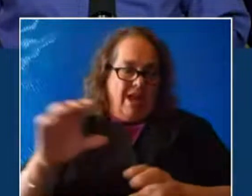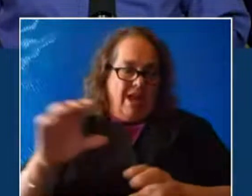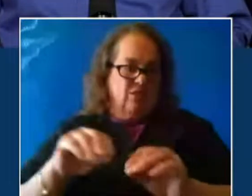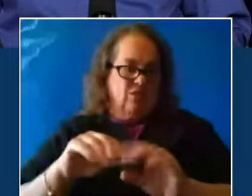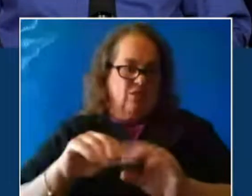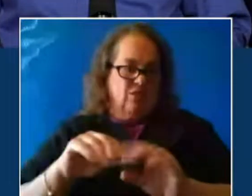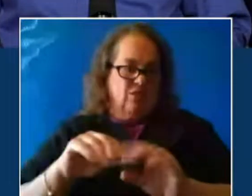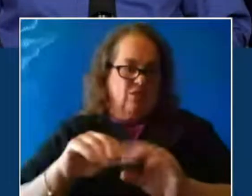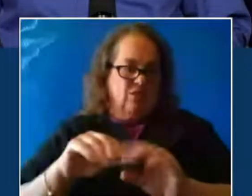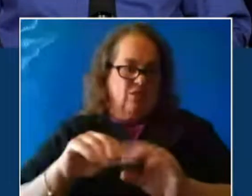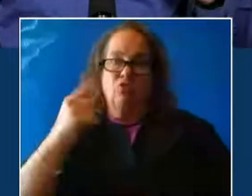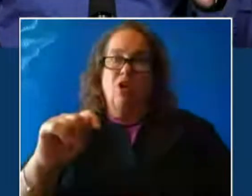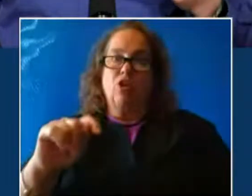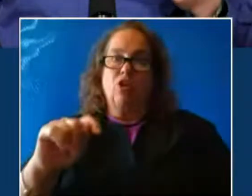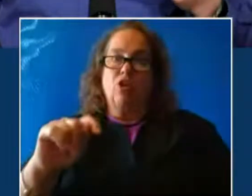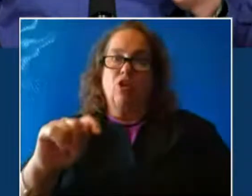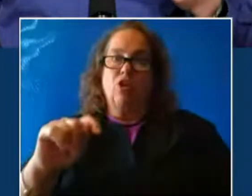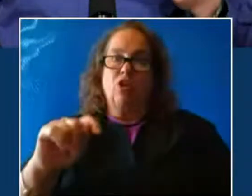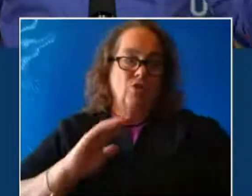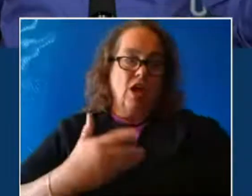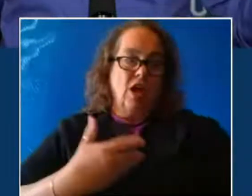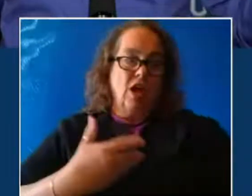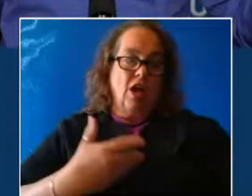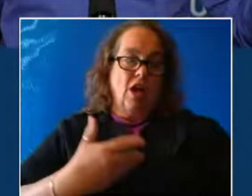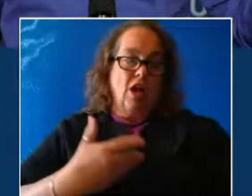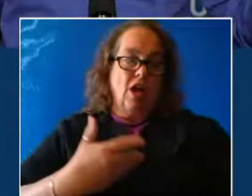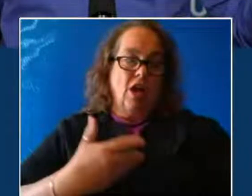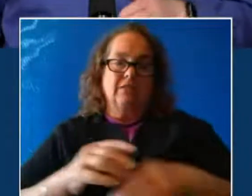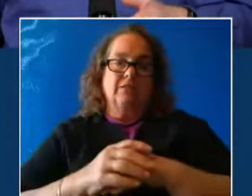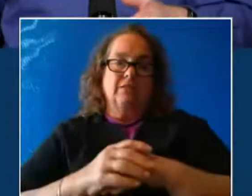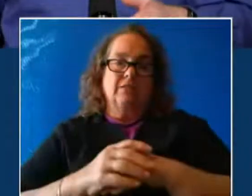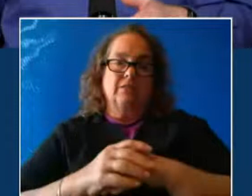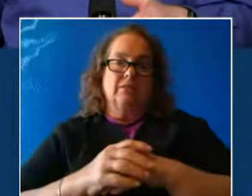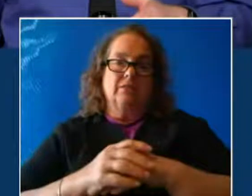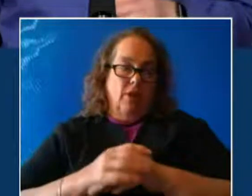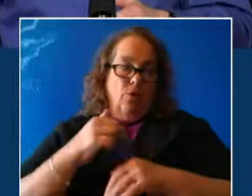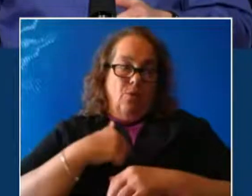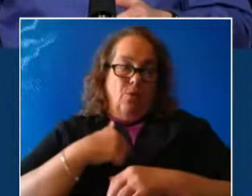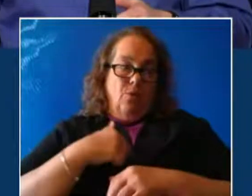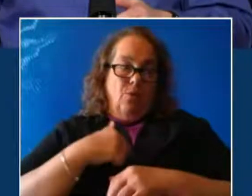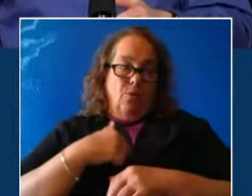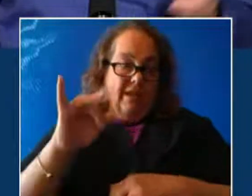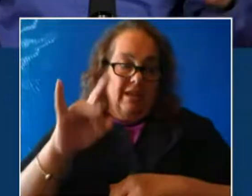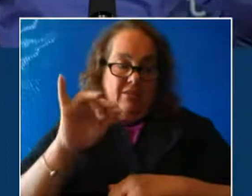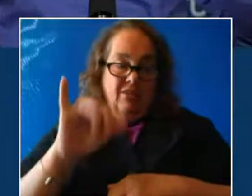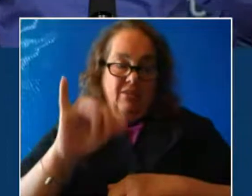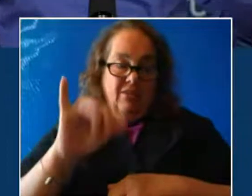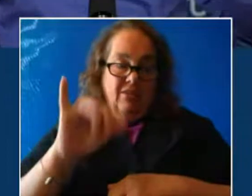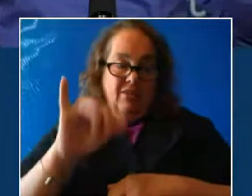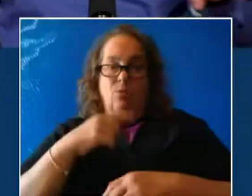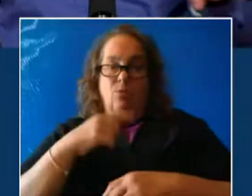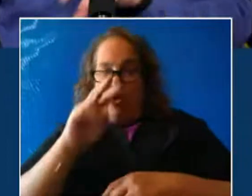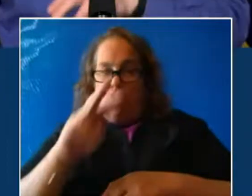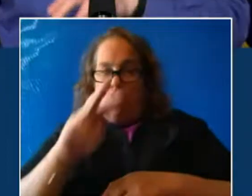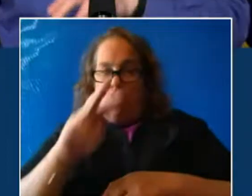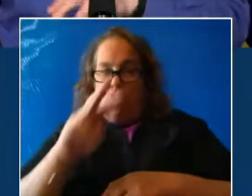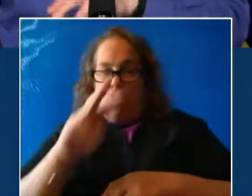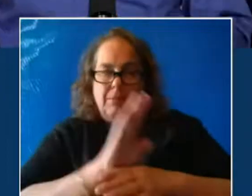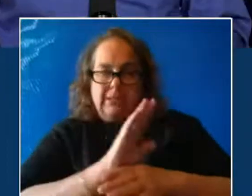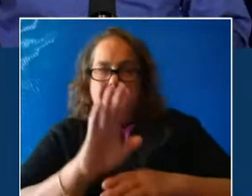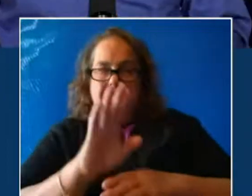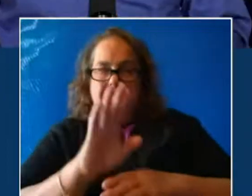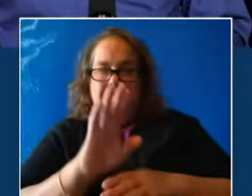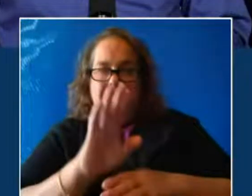collective and individual risk. When we did that, we went industry by industry or sector by sector and wrote a number of